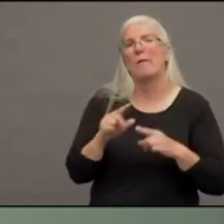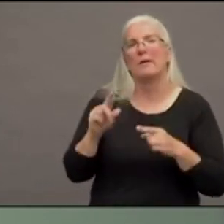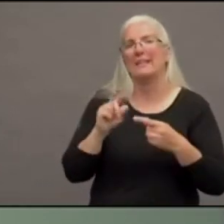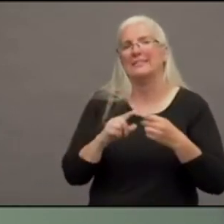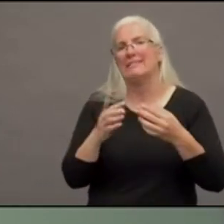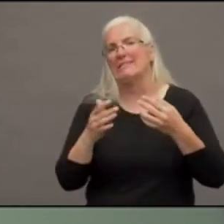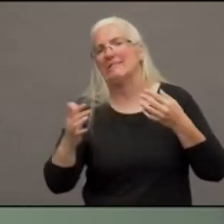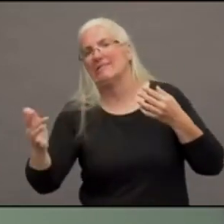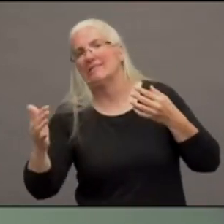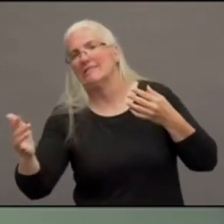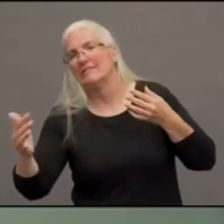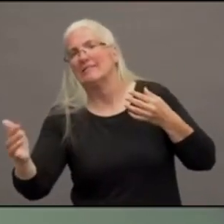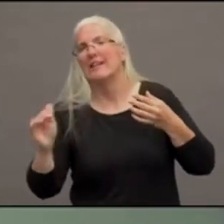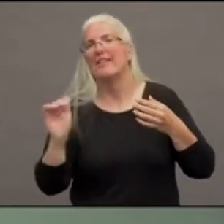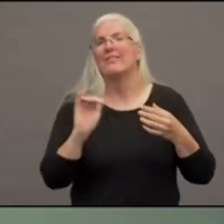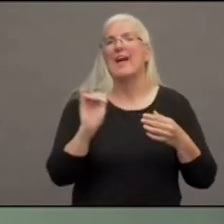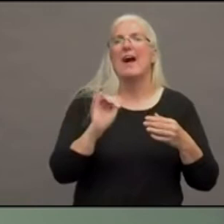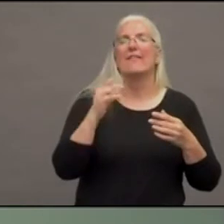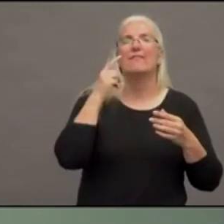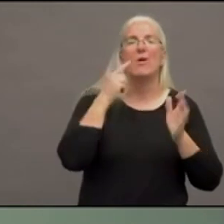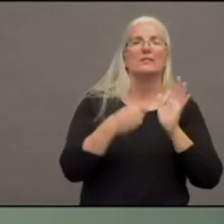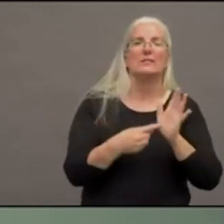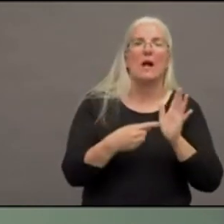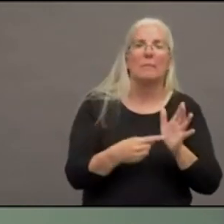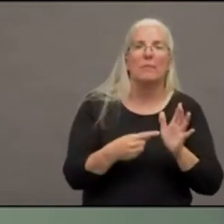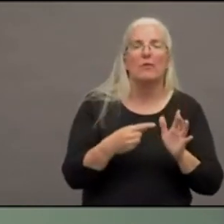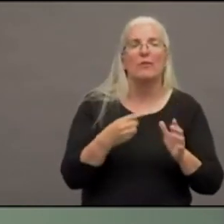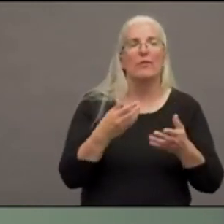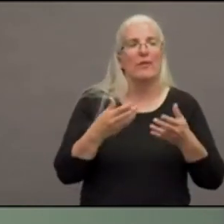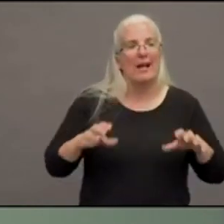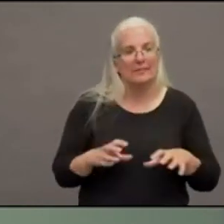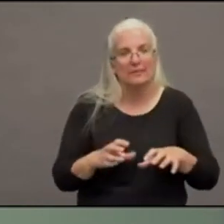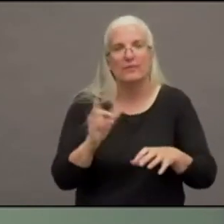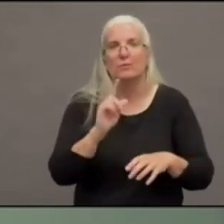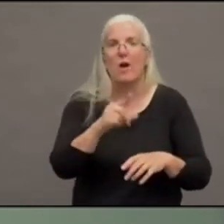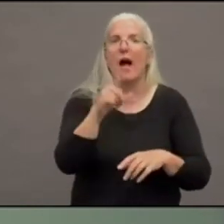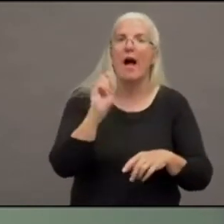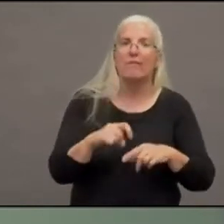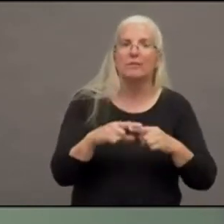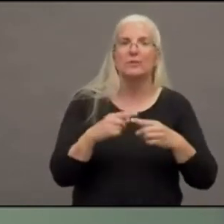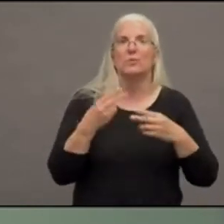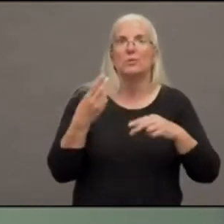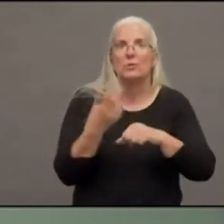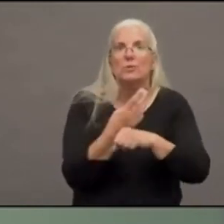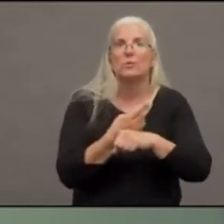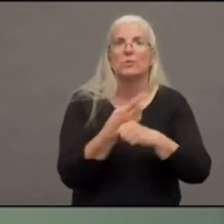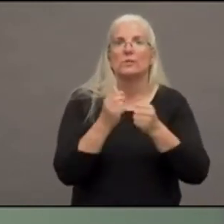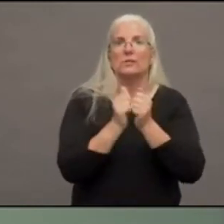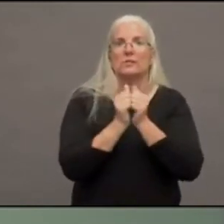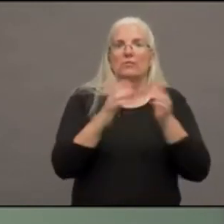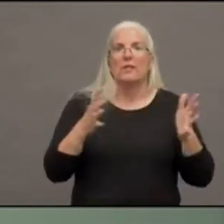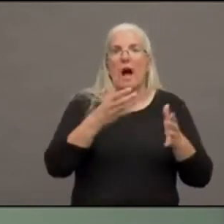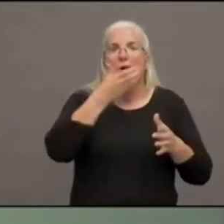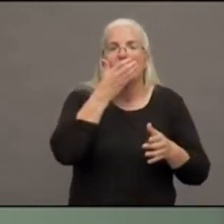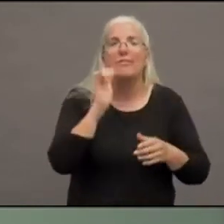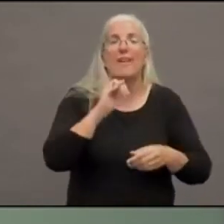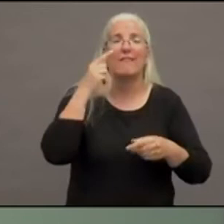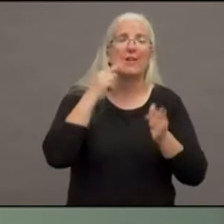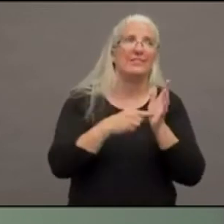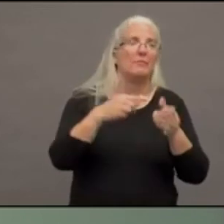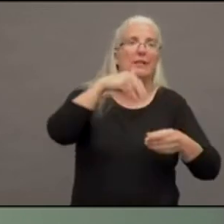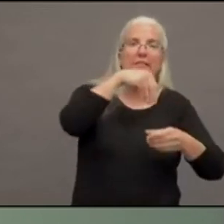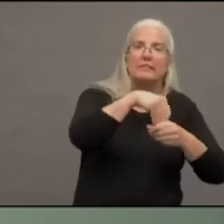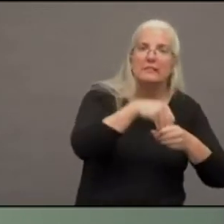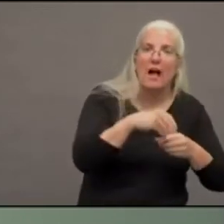covering, for instance, including indoor dining, but several other kind of indoor activities that